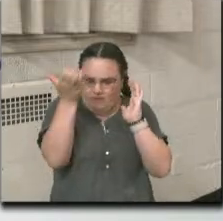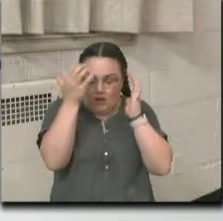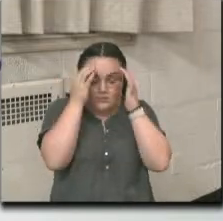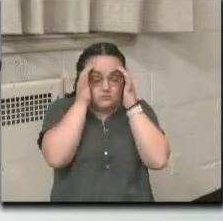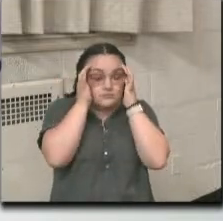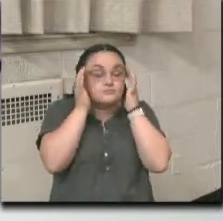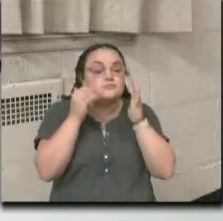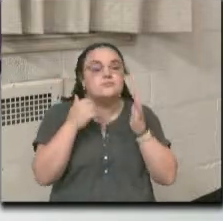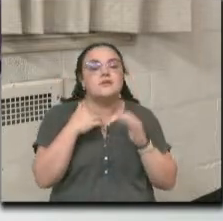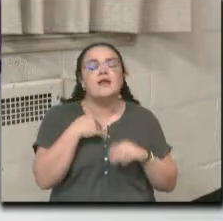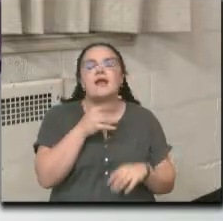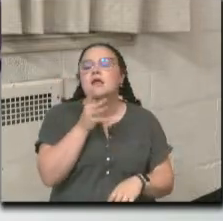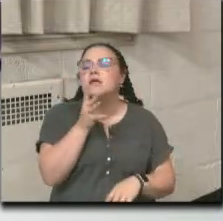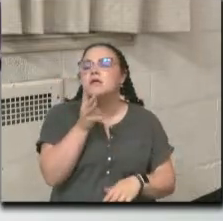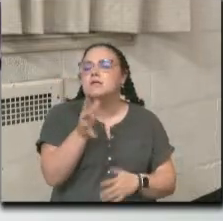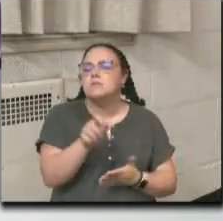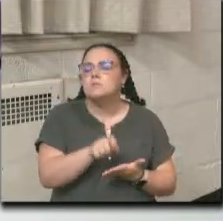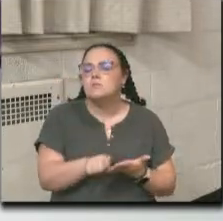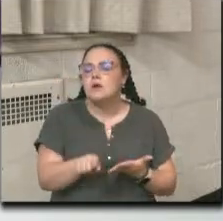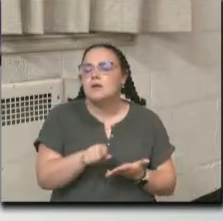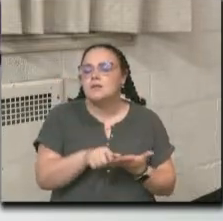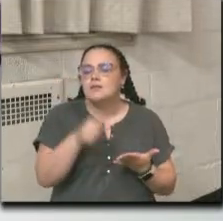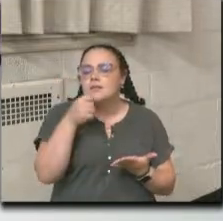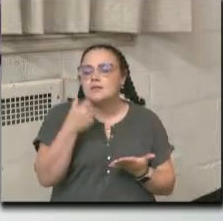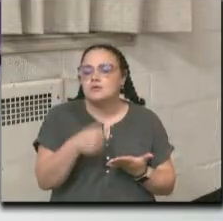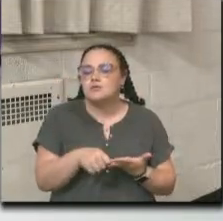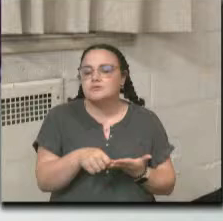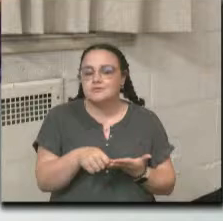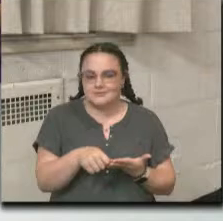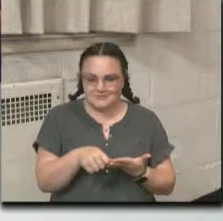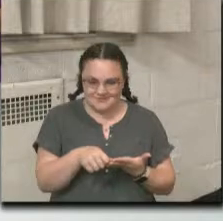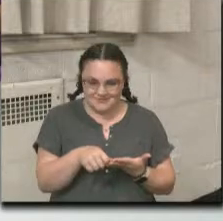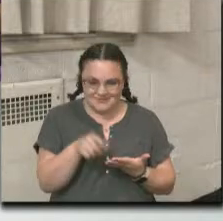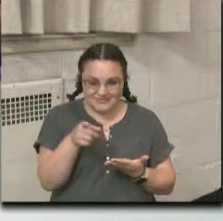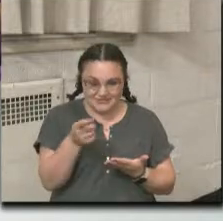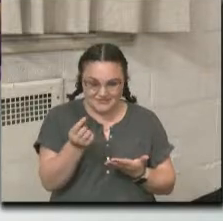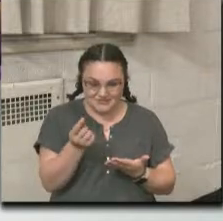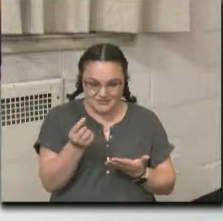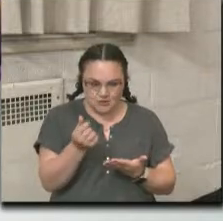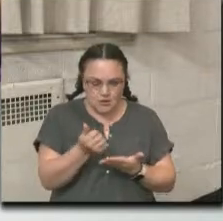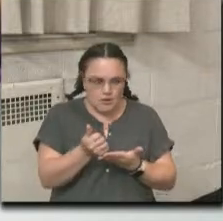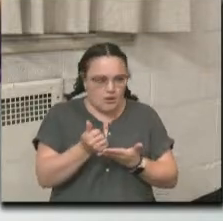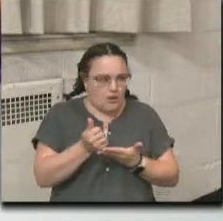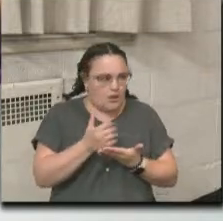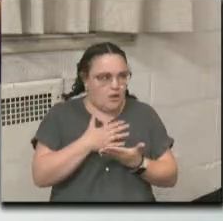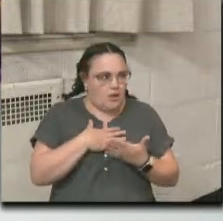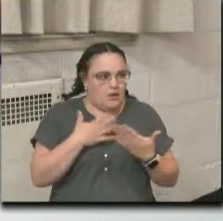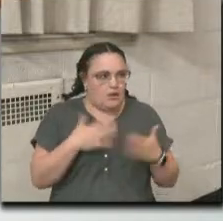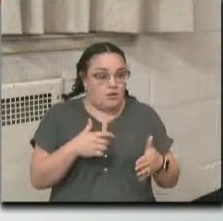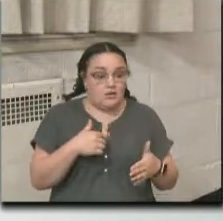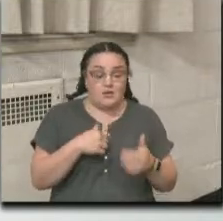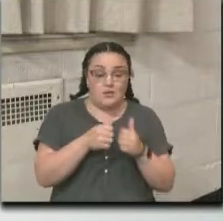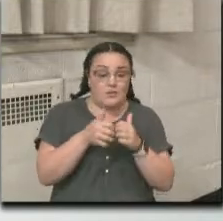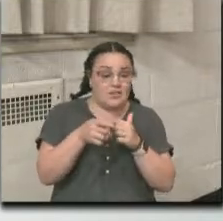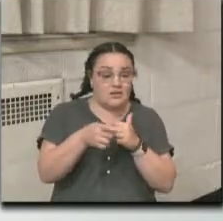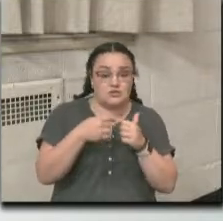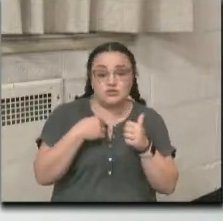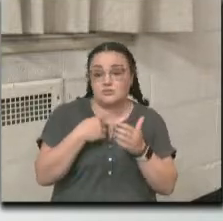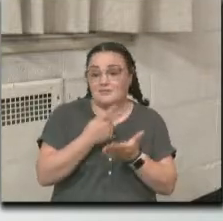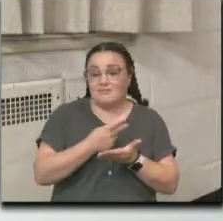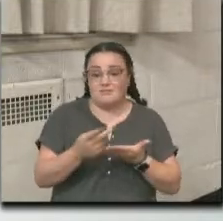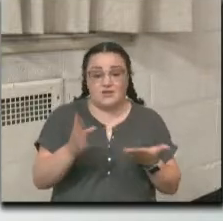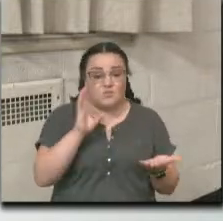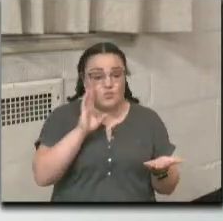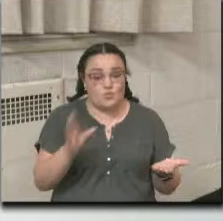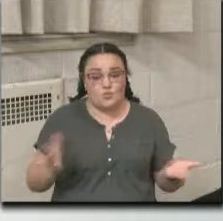don't like to write a lot of letters. You have been instrumental to my success. So I want to go on the